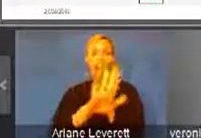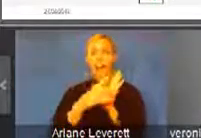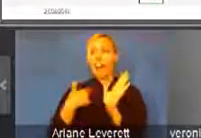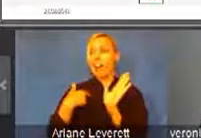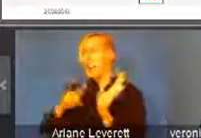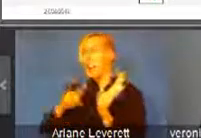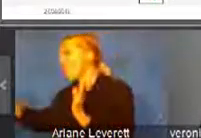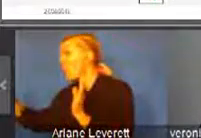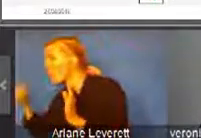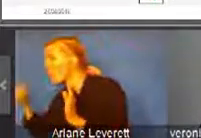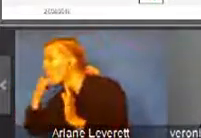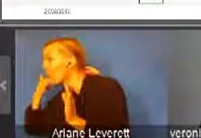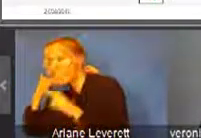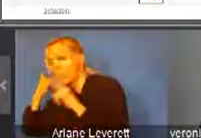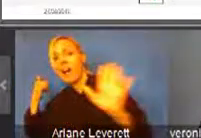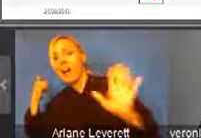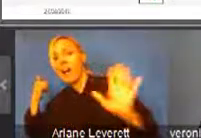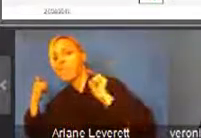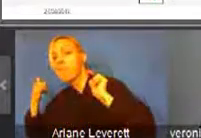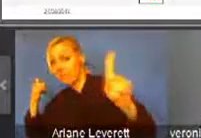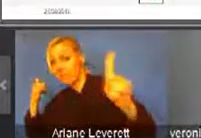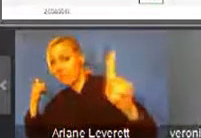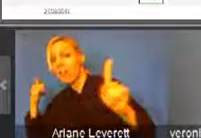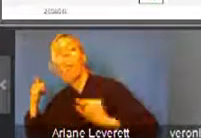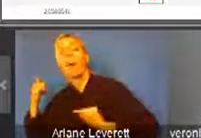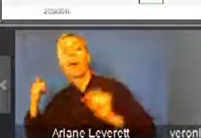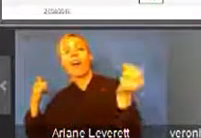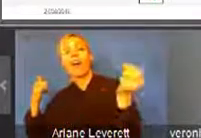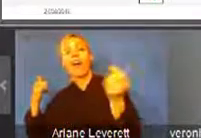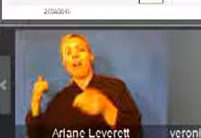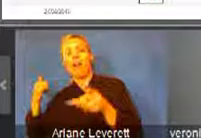webinar, so we can know that you are not available at the moment.